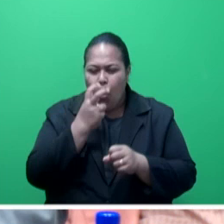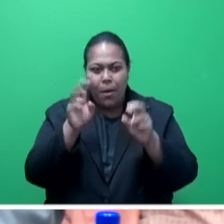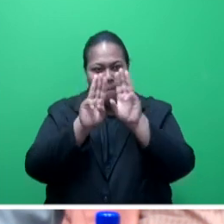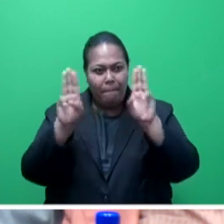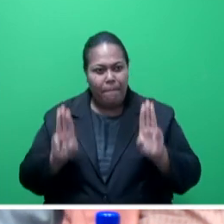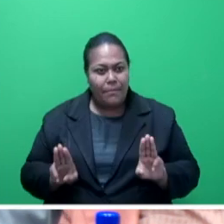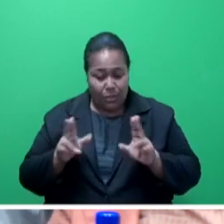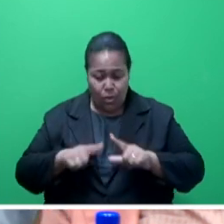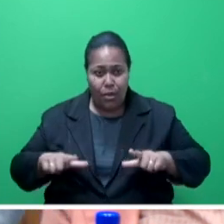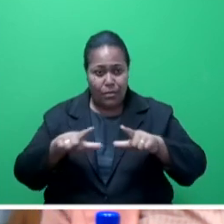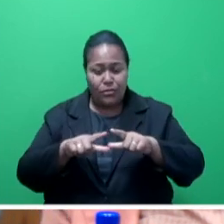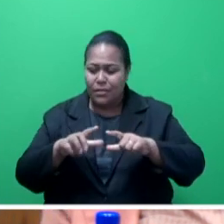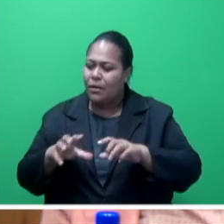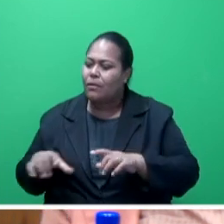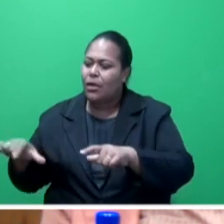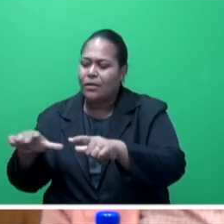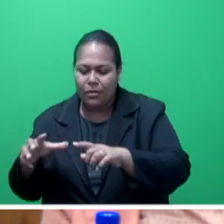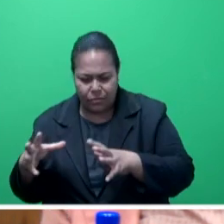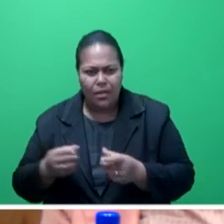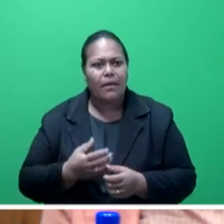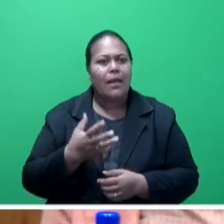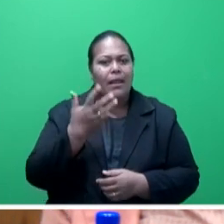the 1960s to the 1980s.